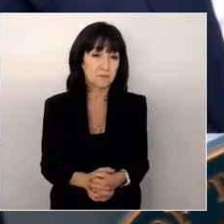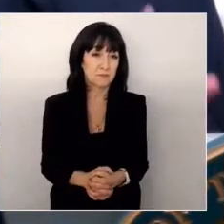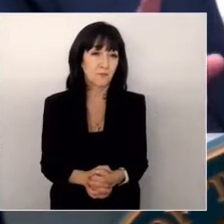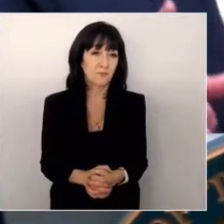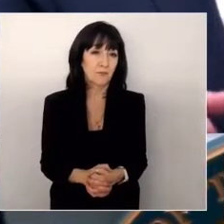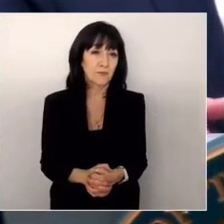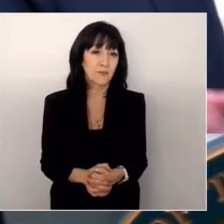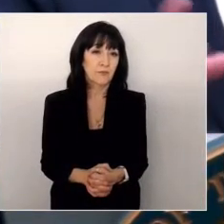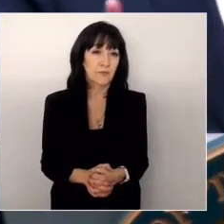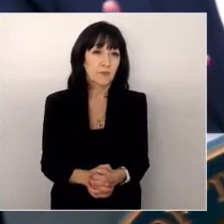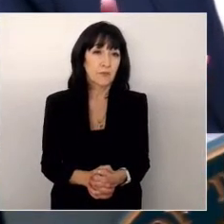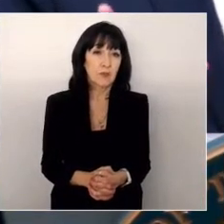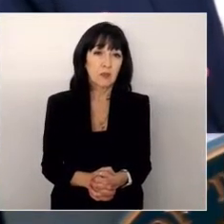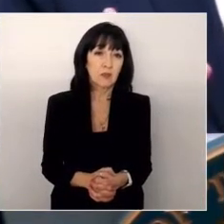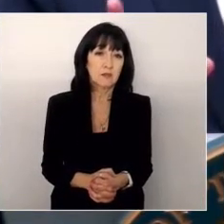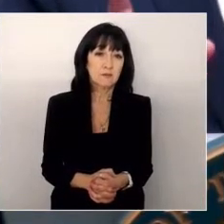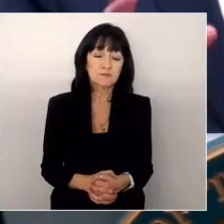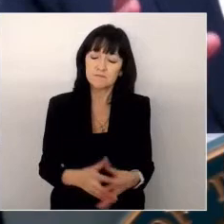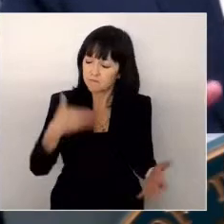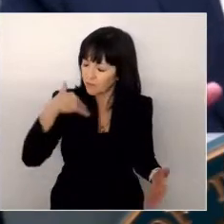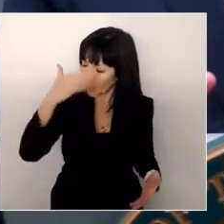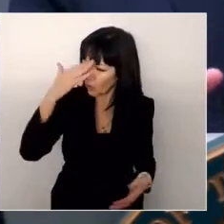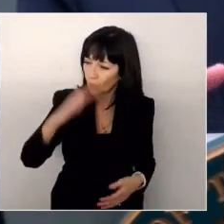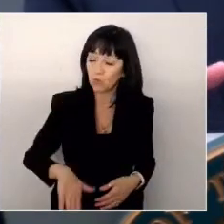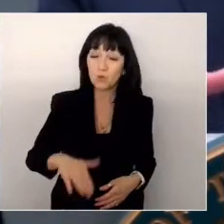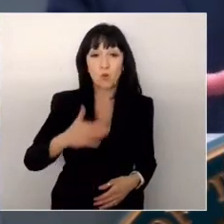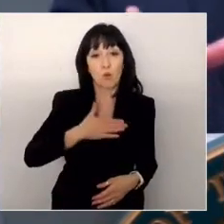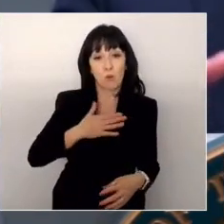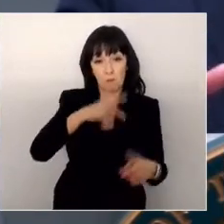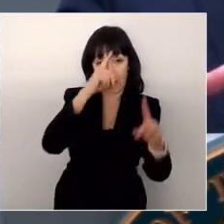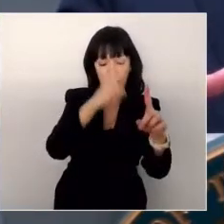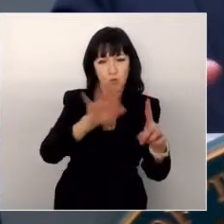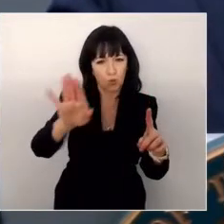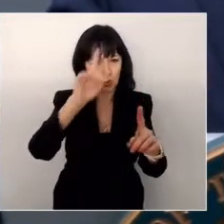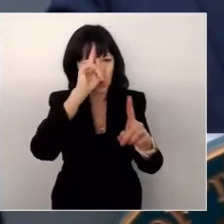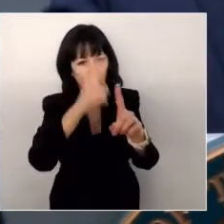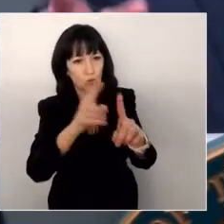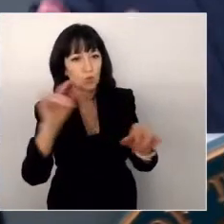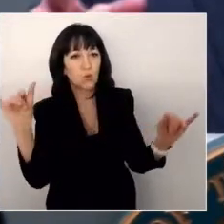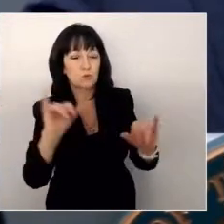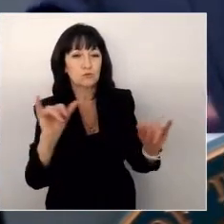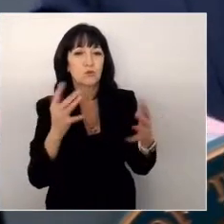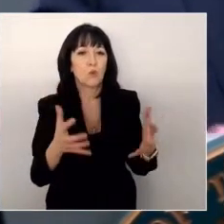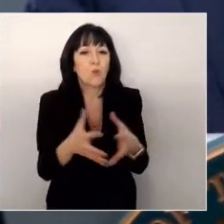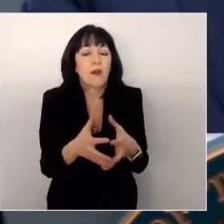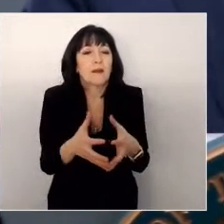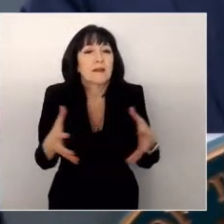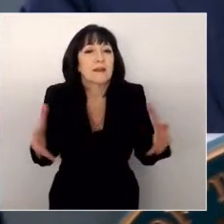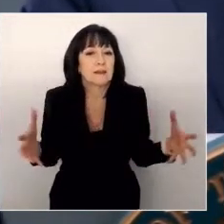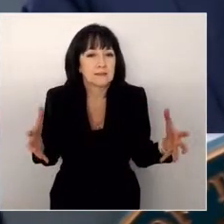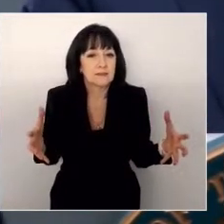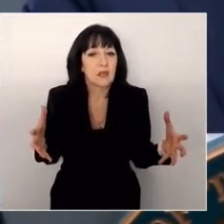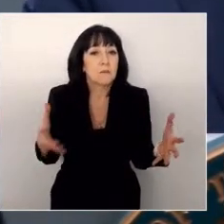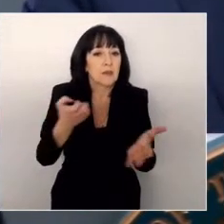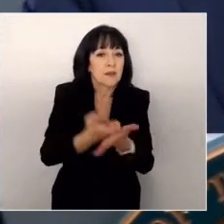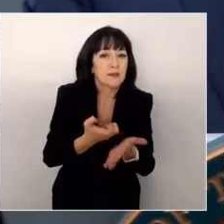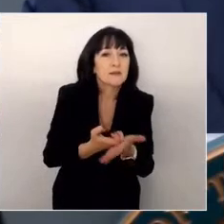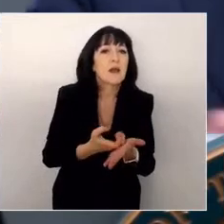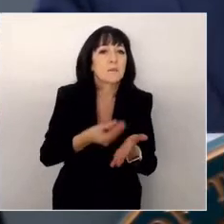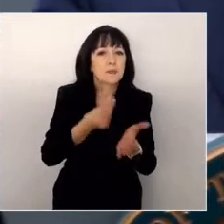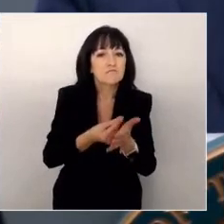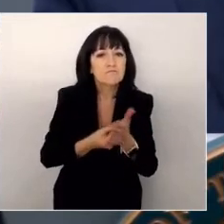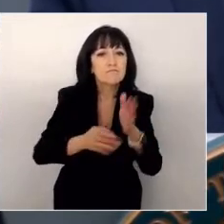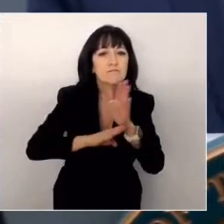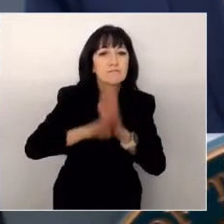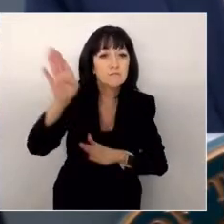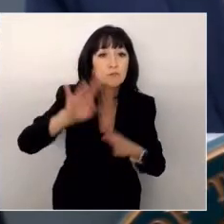Ultimately, I believe, and I know you do too, that expanding economic opportunity for everyone must start in our classrooms. Over